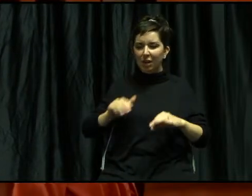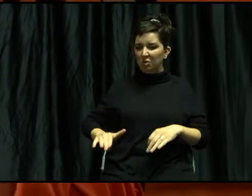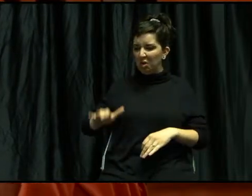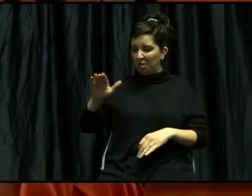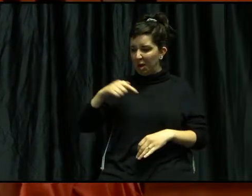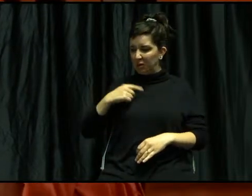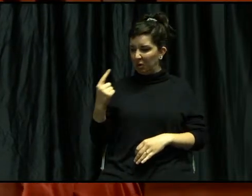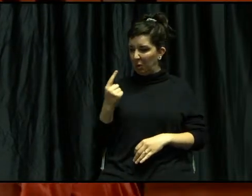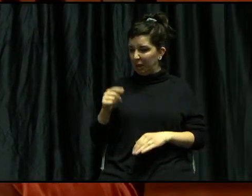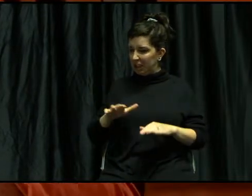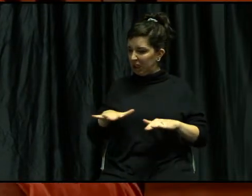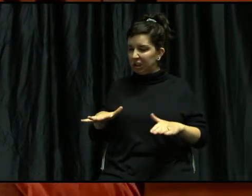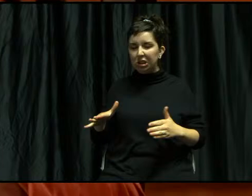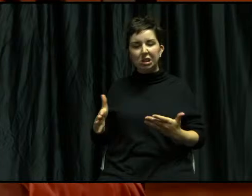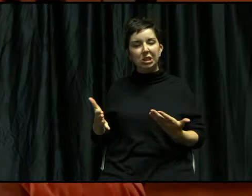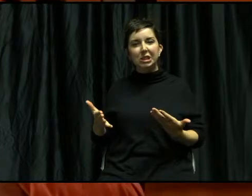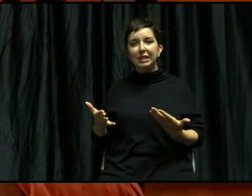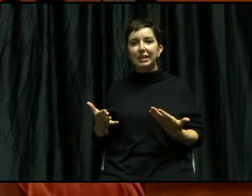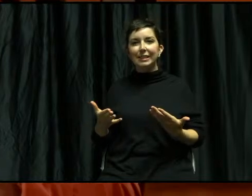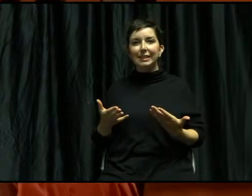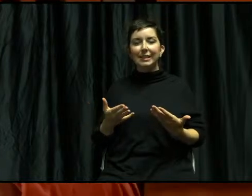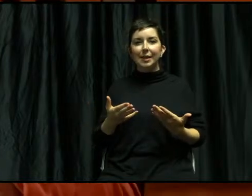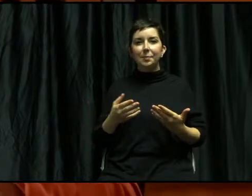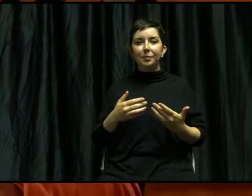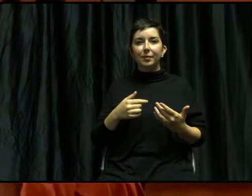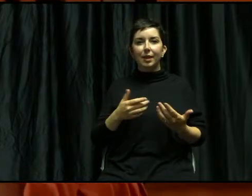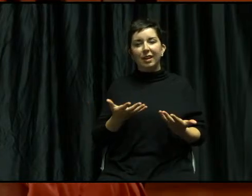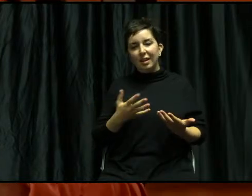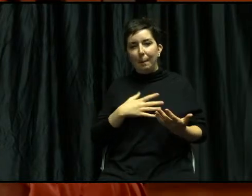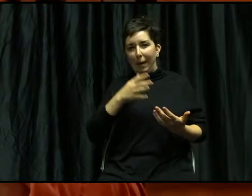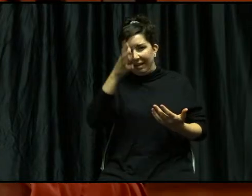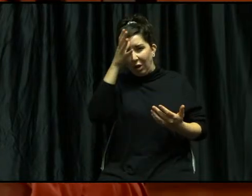child and a very cautious mother, and my father was dead.